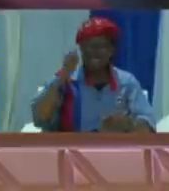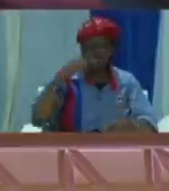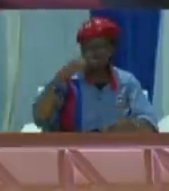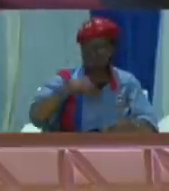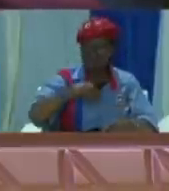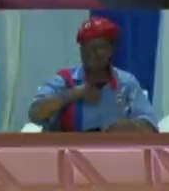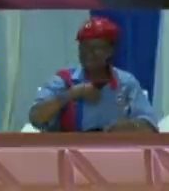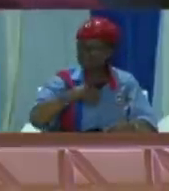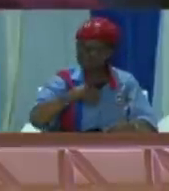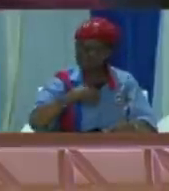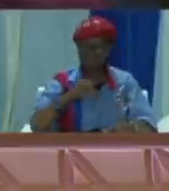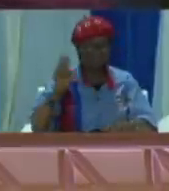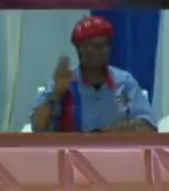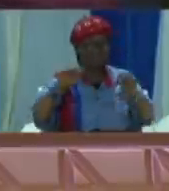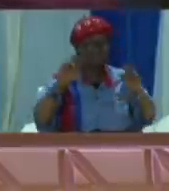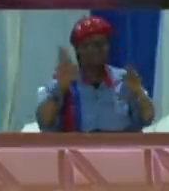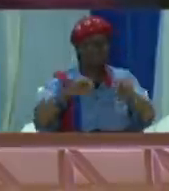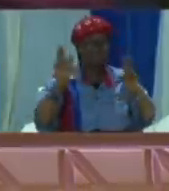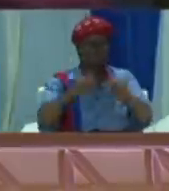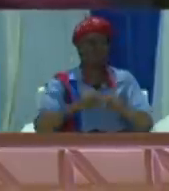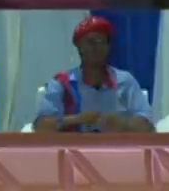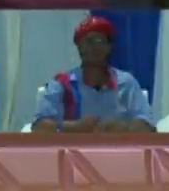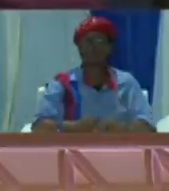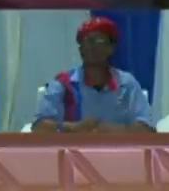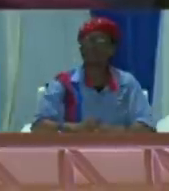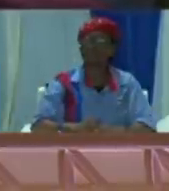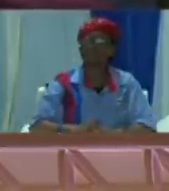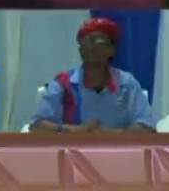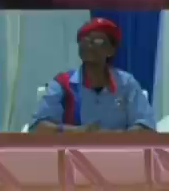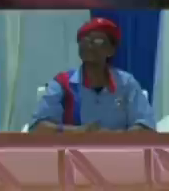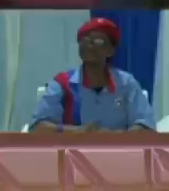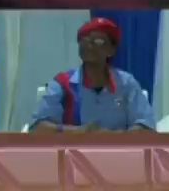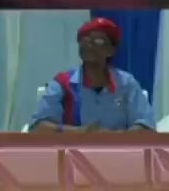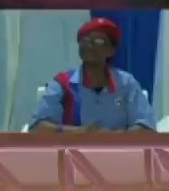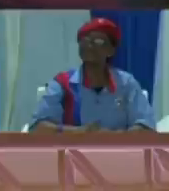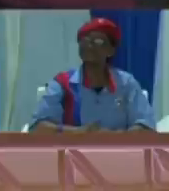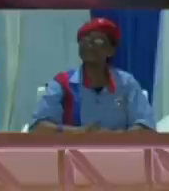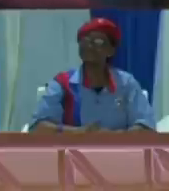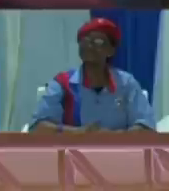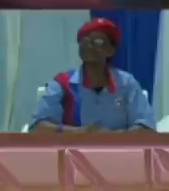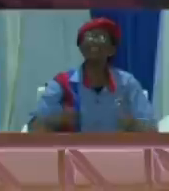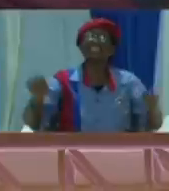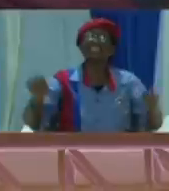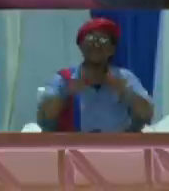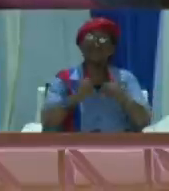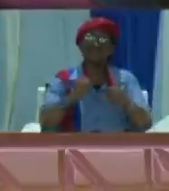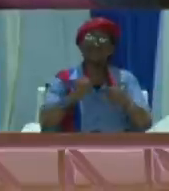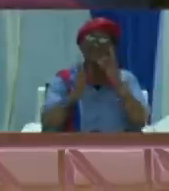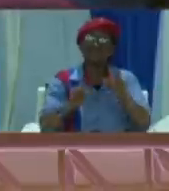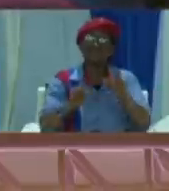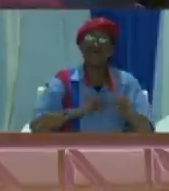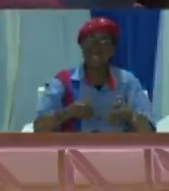He said, even if I have to die with you, I'm ready.